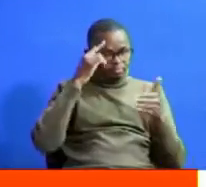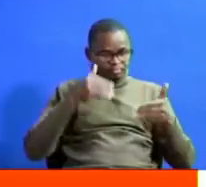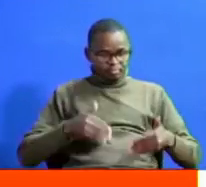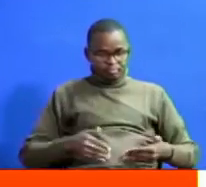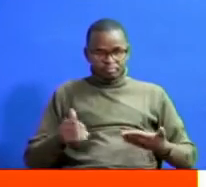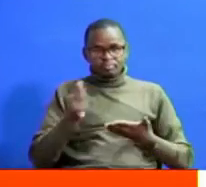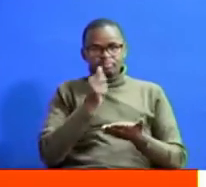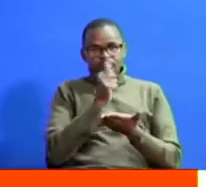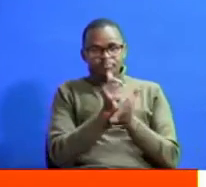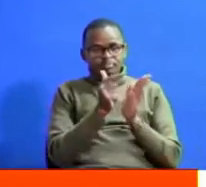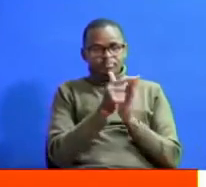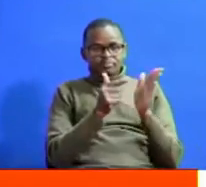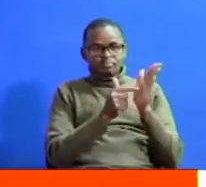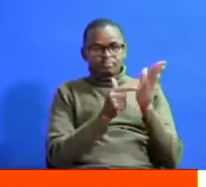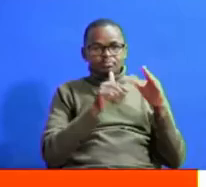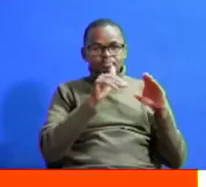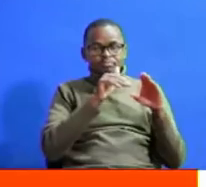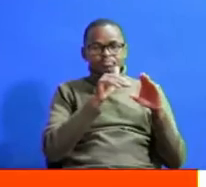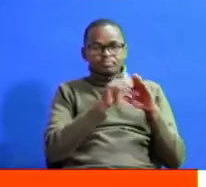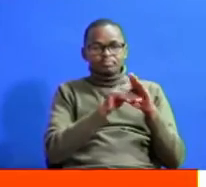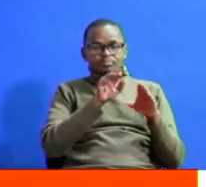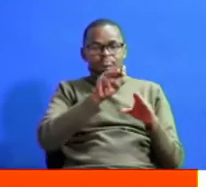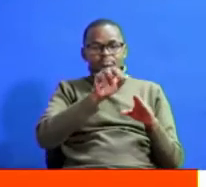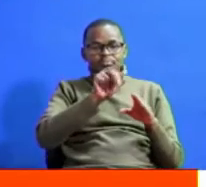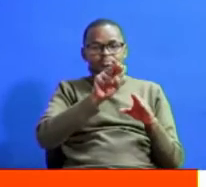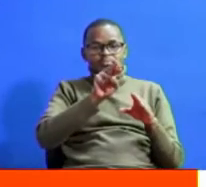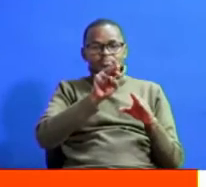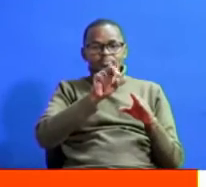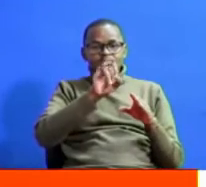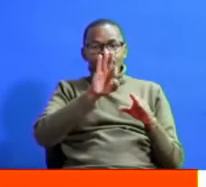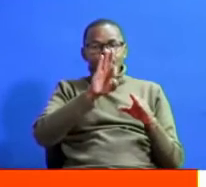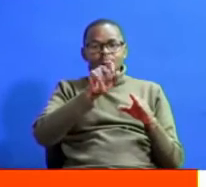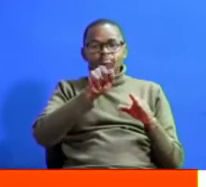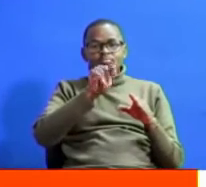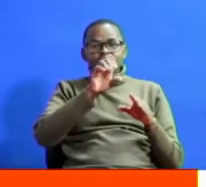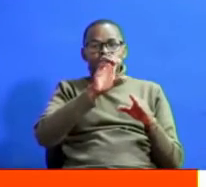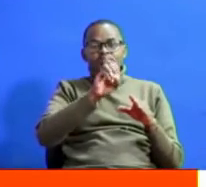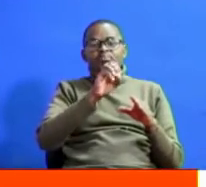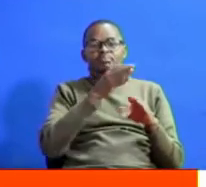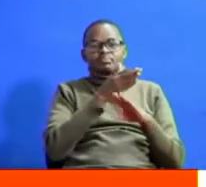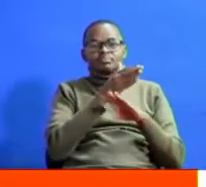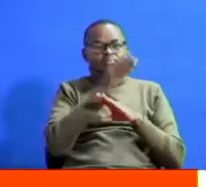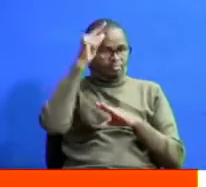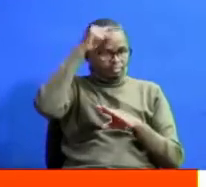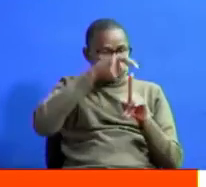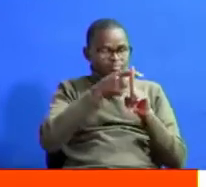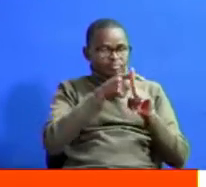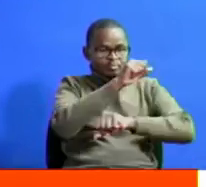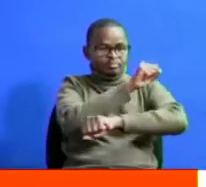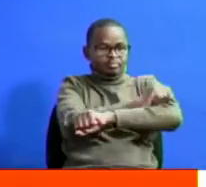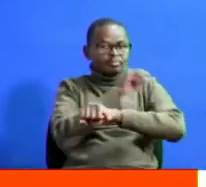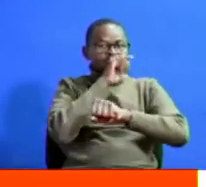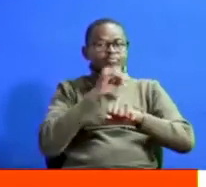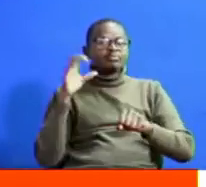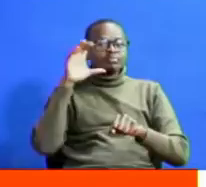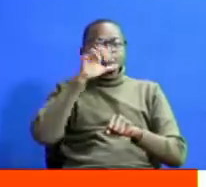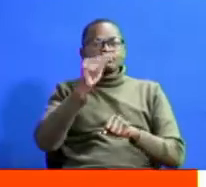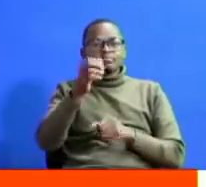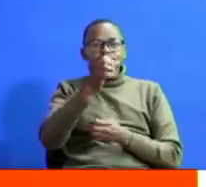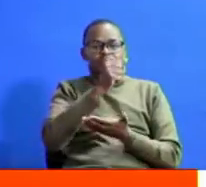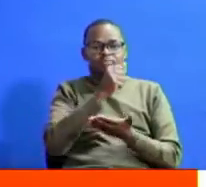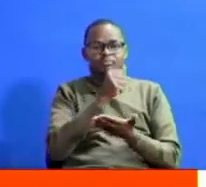employment highlighted in his manifesto, adding that the biggest challenge the youth face after graduating from school is lack of